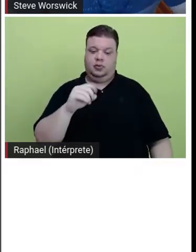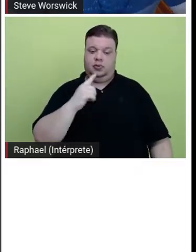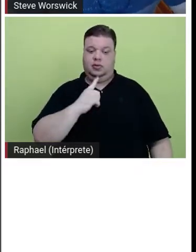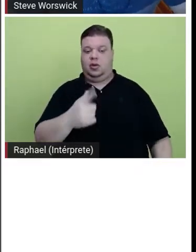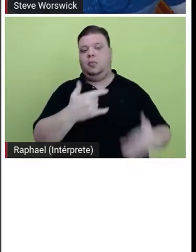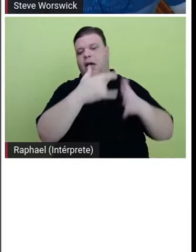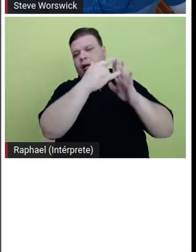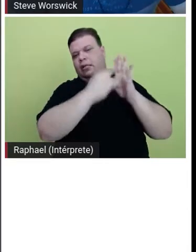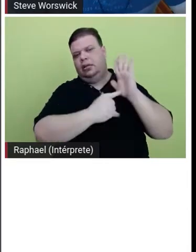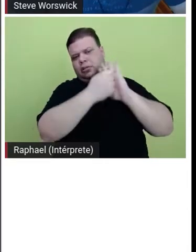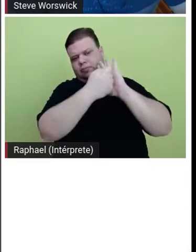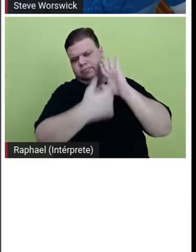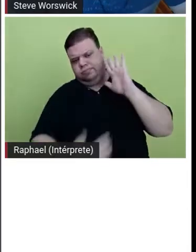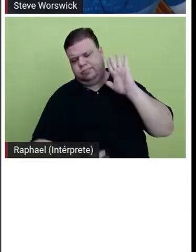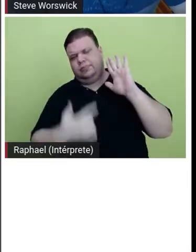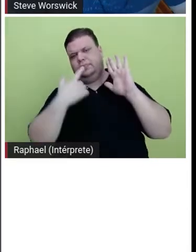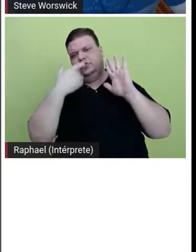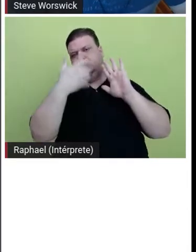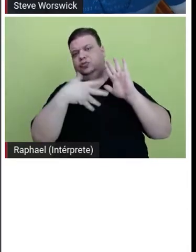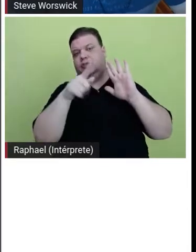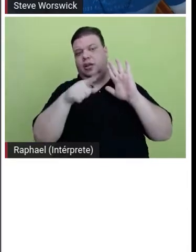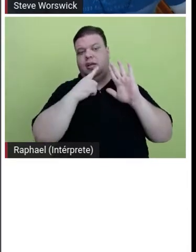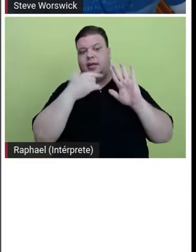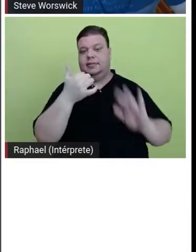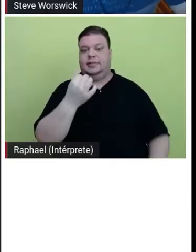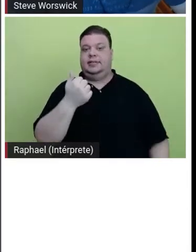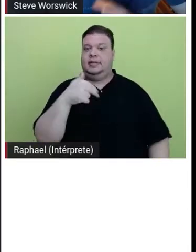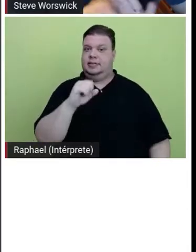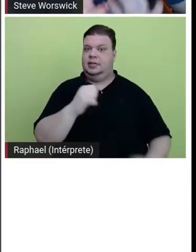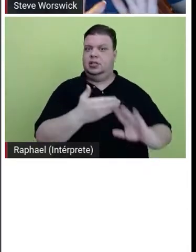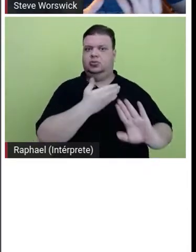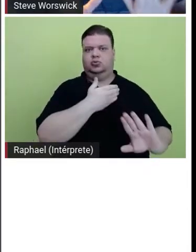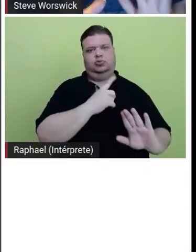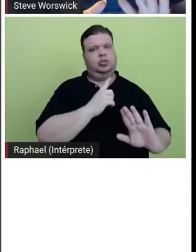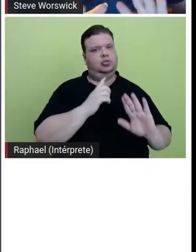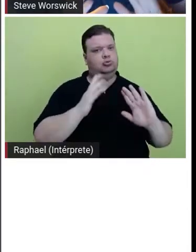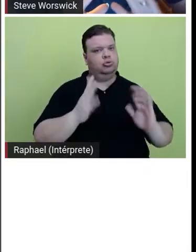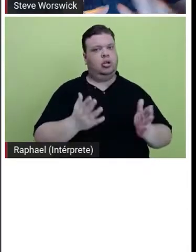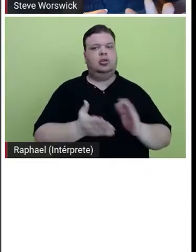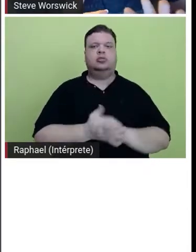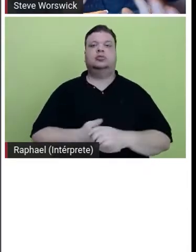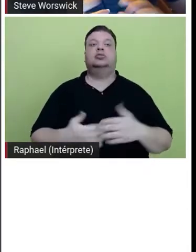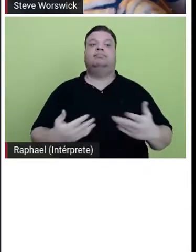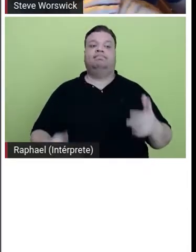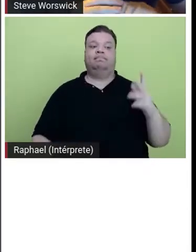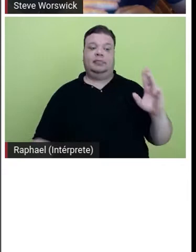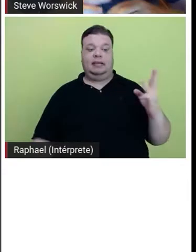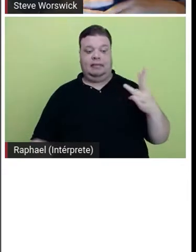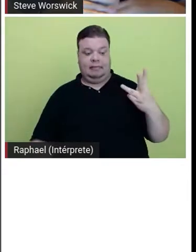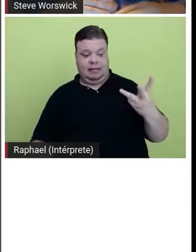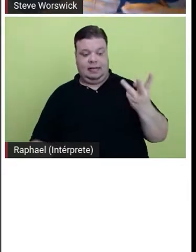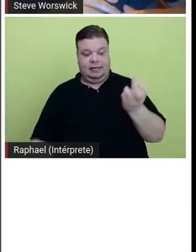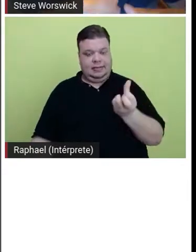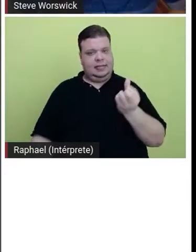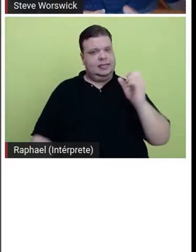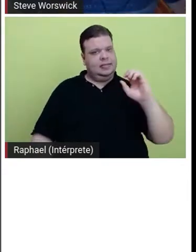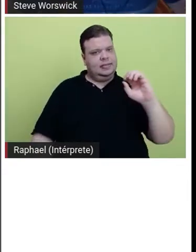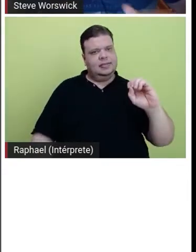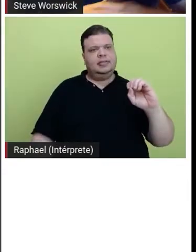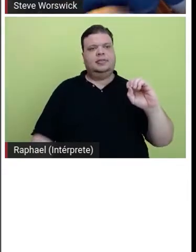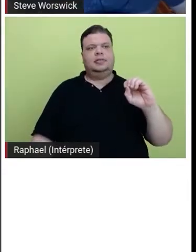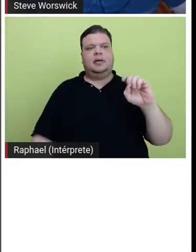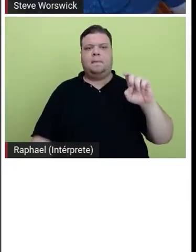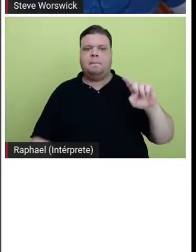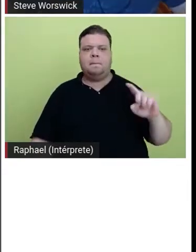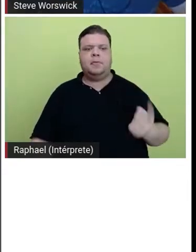there. So if somebody says hello, that matches the pattern is hello, and it will then say